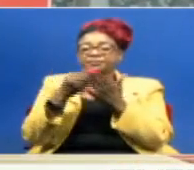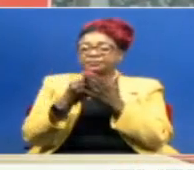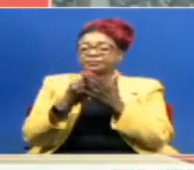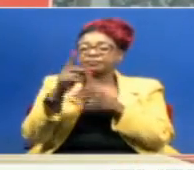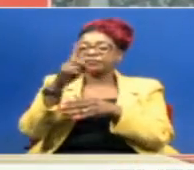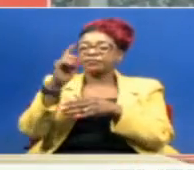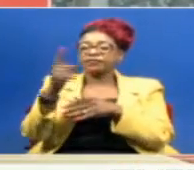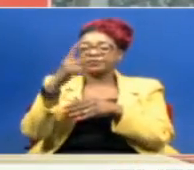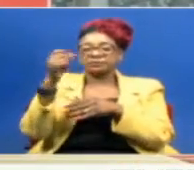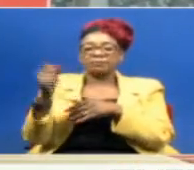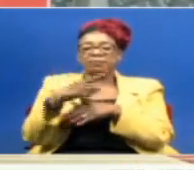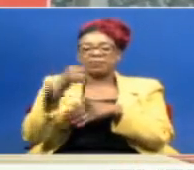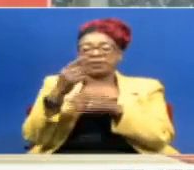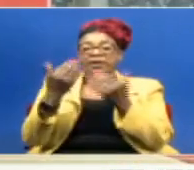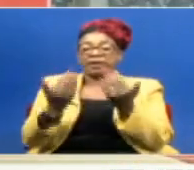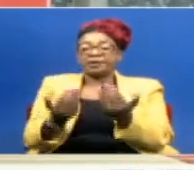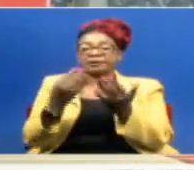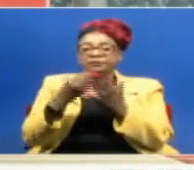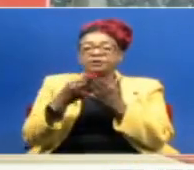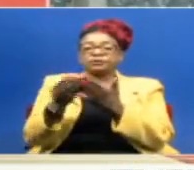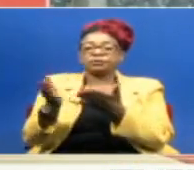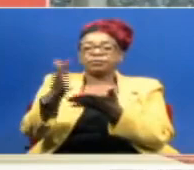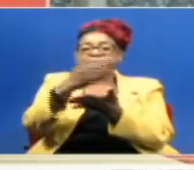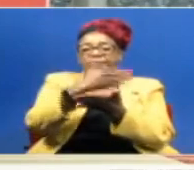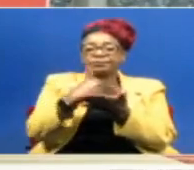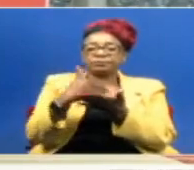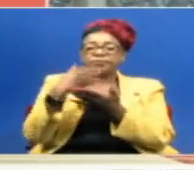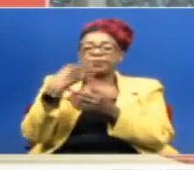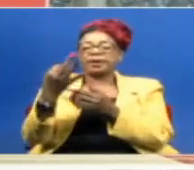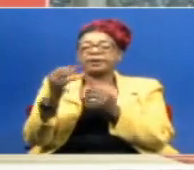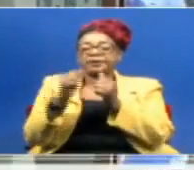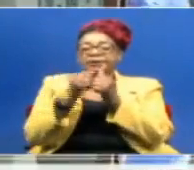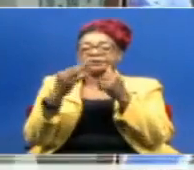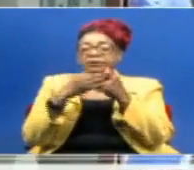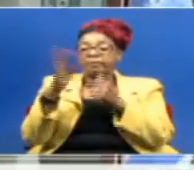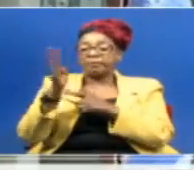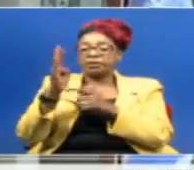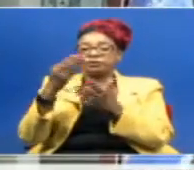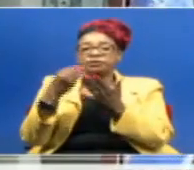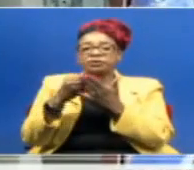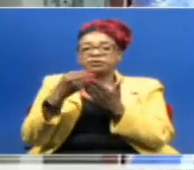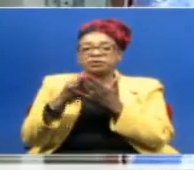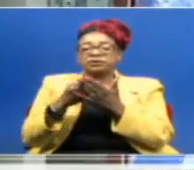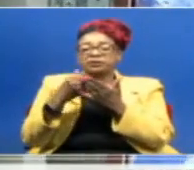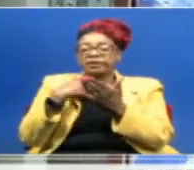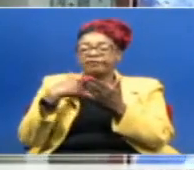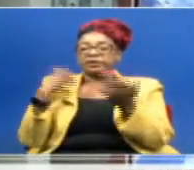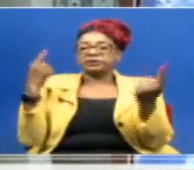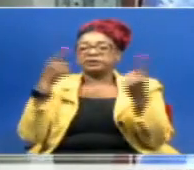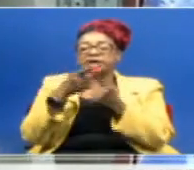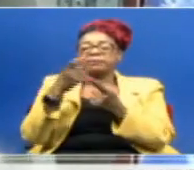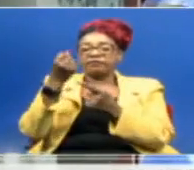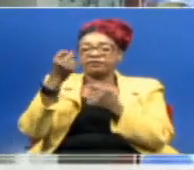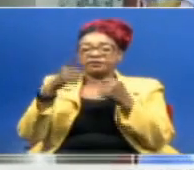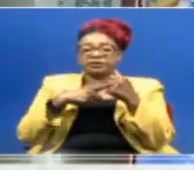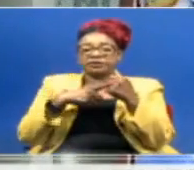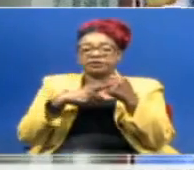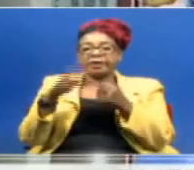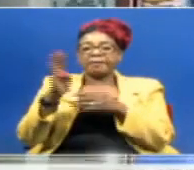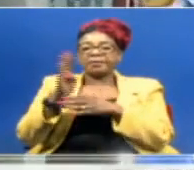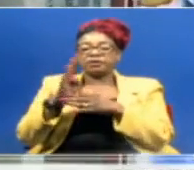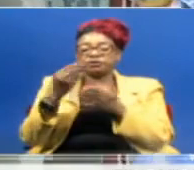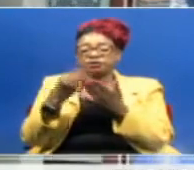financial year, KRA collected 318 billion shillings, missing its target by 56 billion shillings. KRA launched